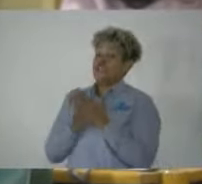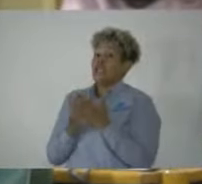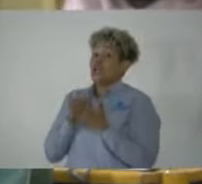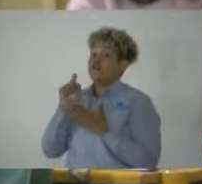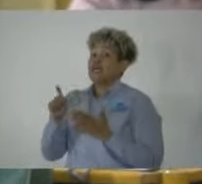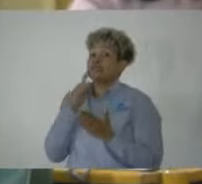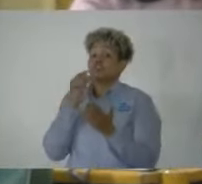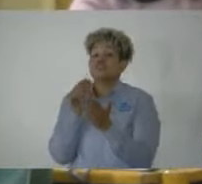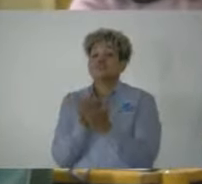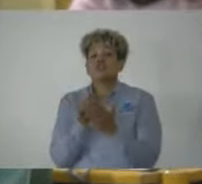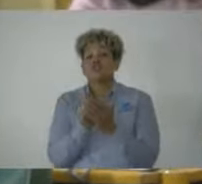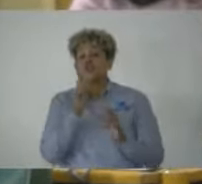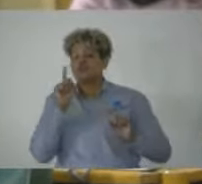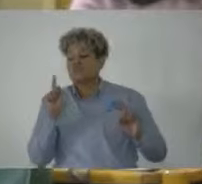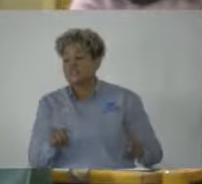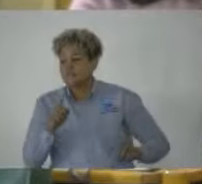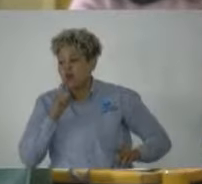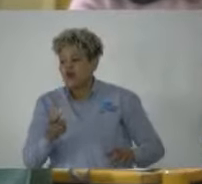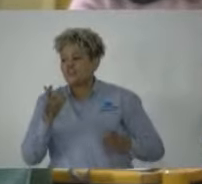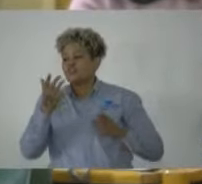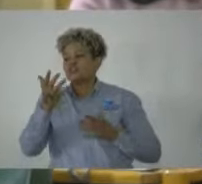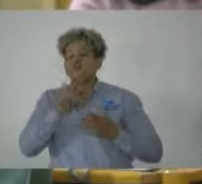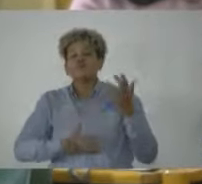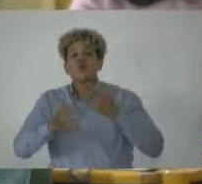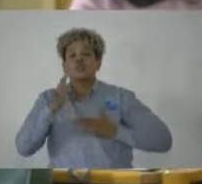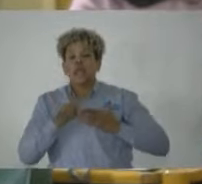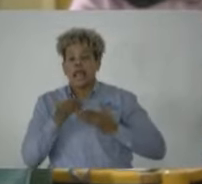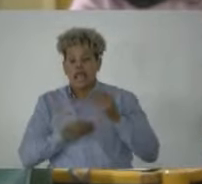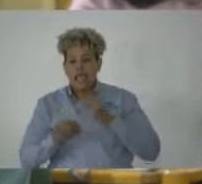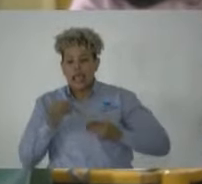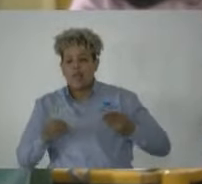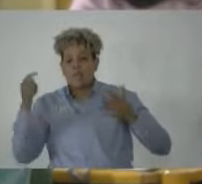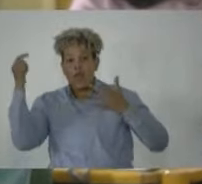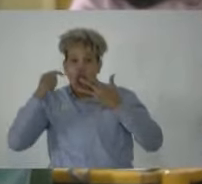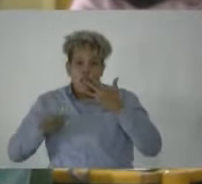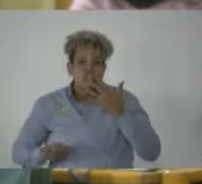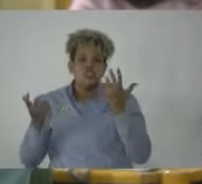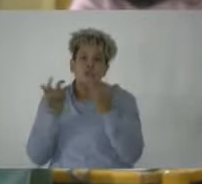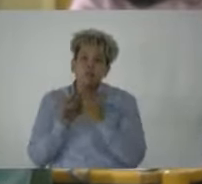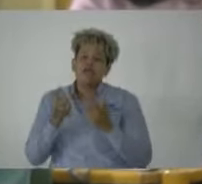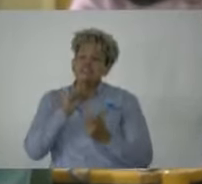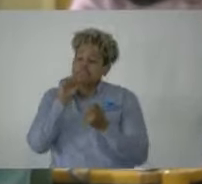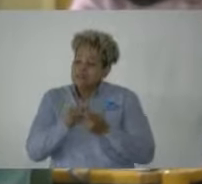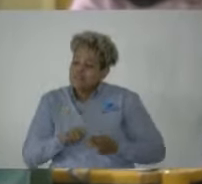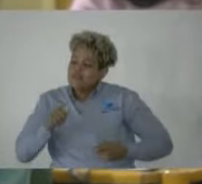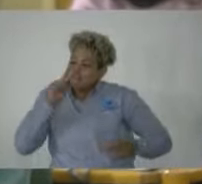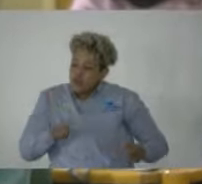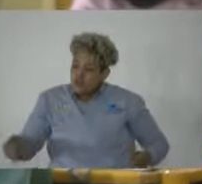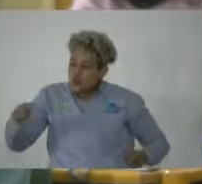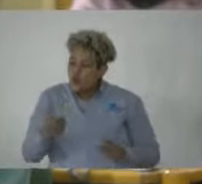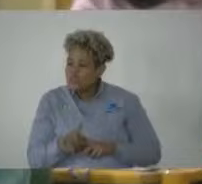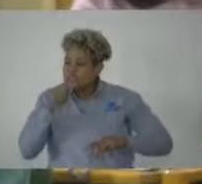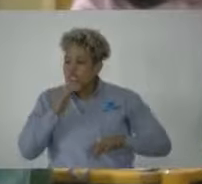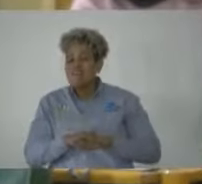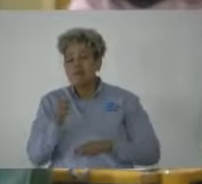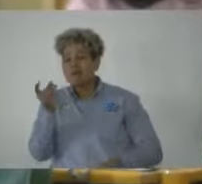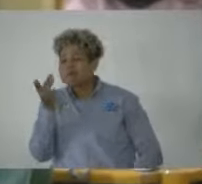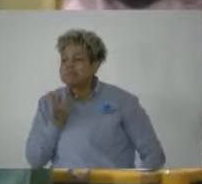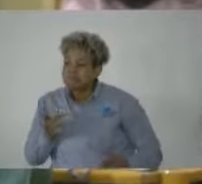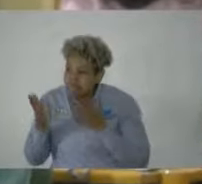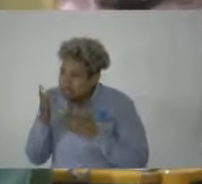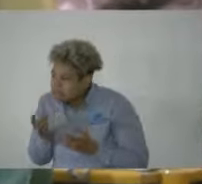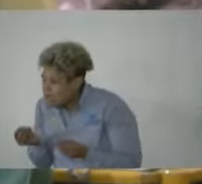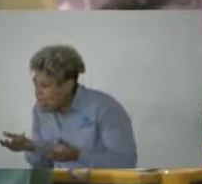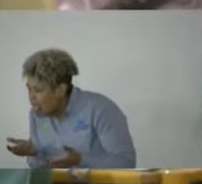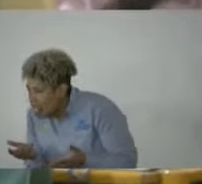fiscal response to prevailing social and economic conditions, particularly for those on the lower end of